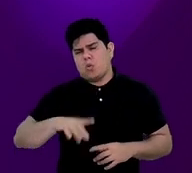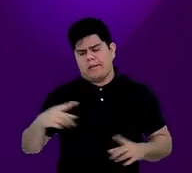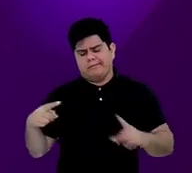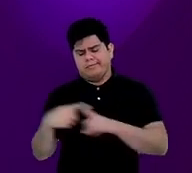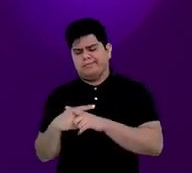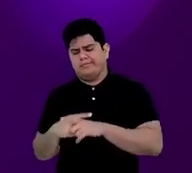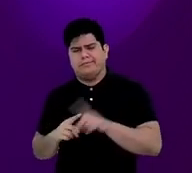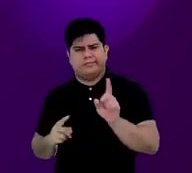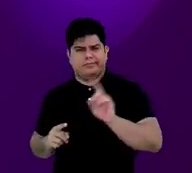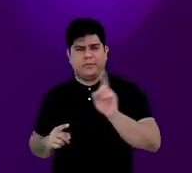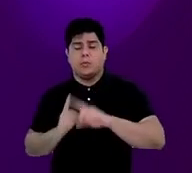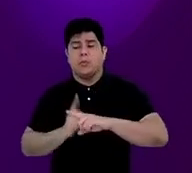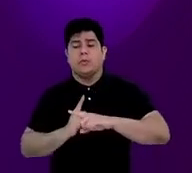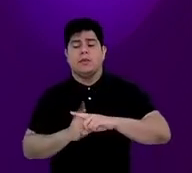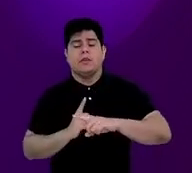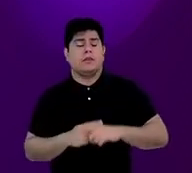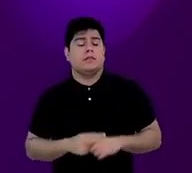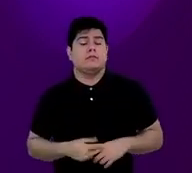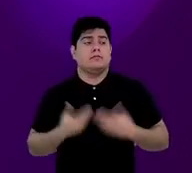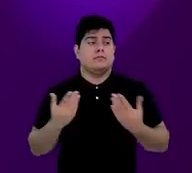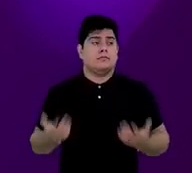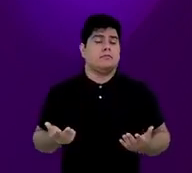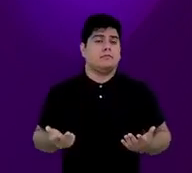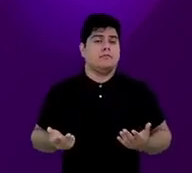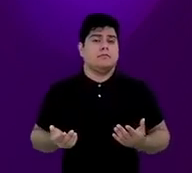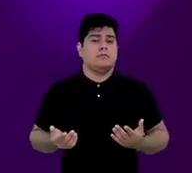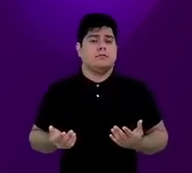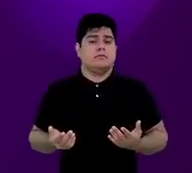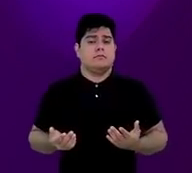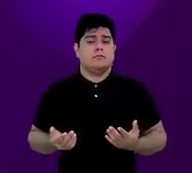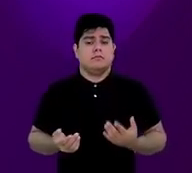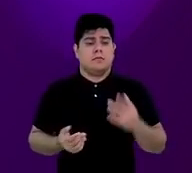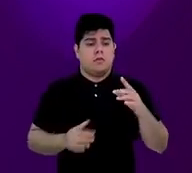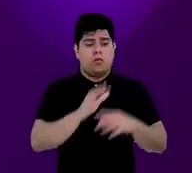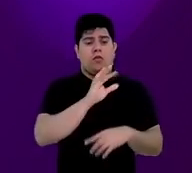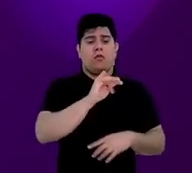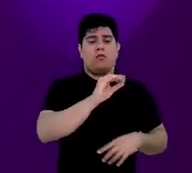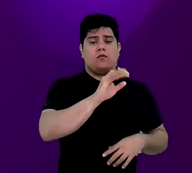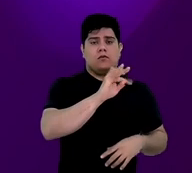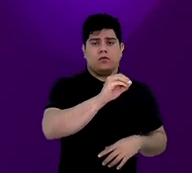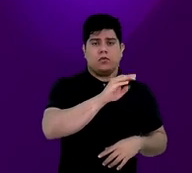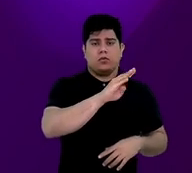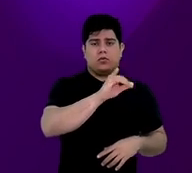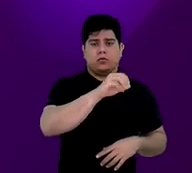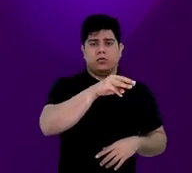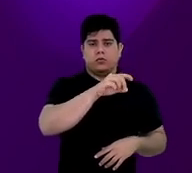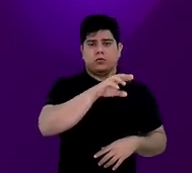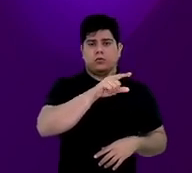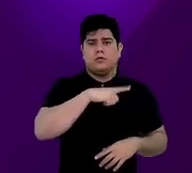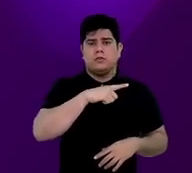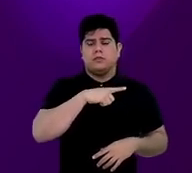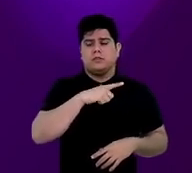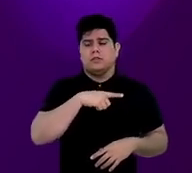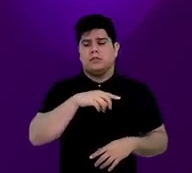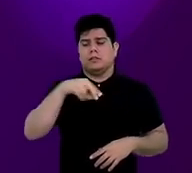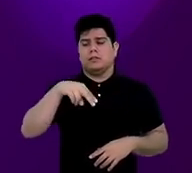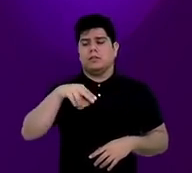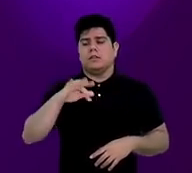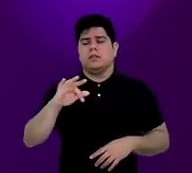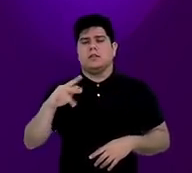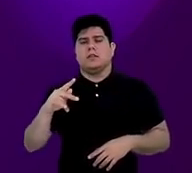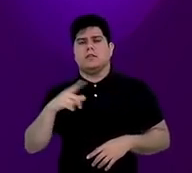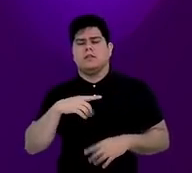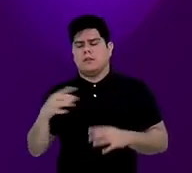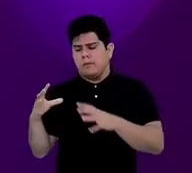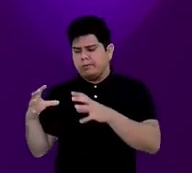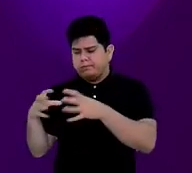Again, why should PBM be anti-inflammatory? Praveen Arani has shown you can activate TGF-beta. It's known